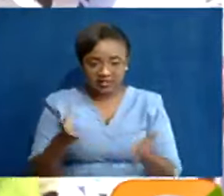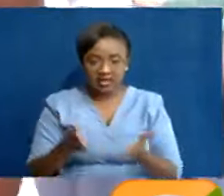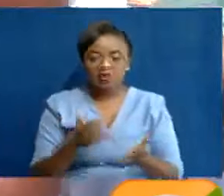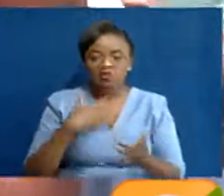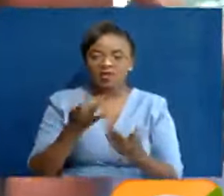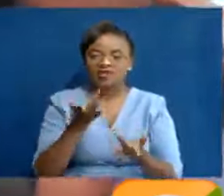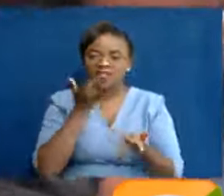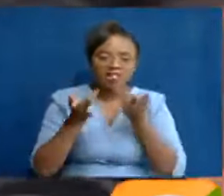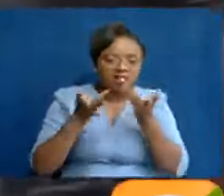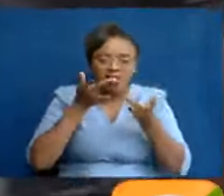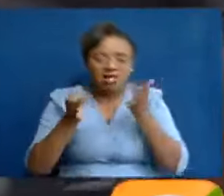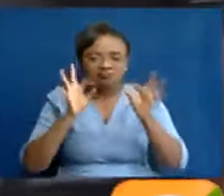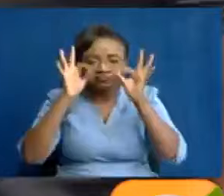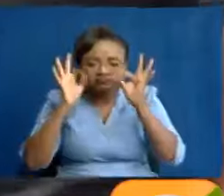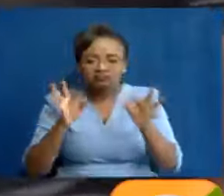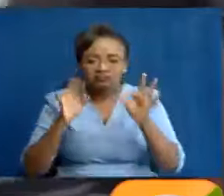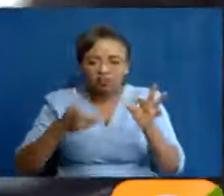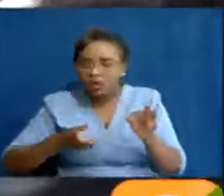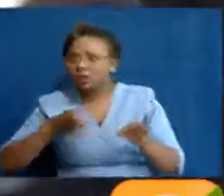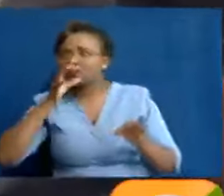flavors. Tumekunywa Ilinda,